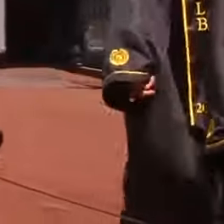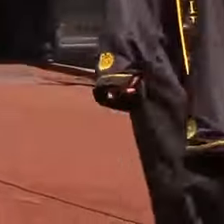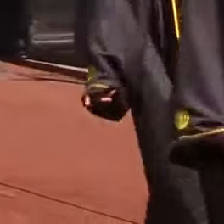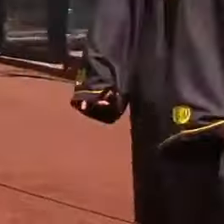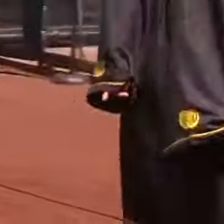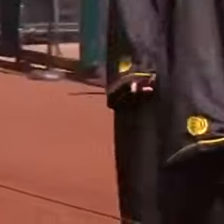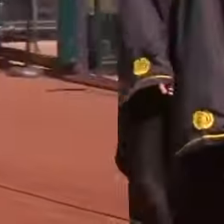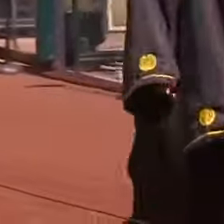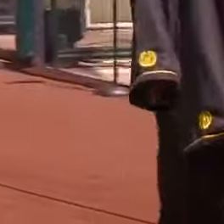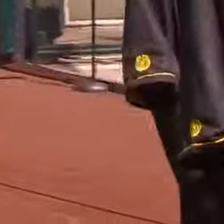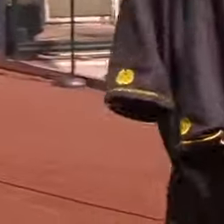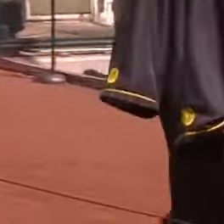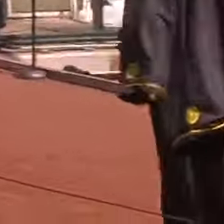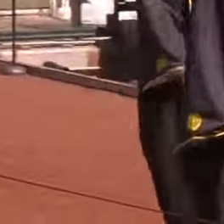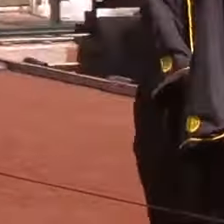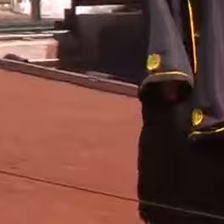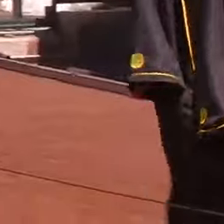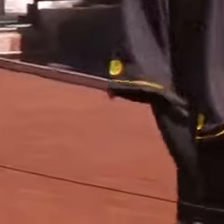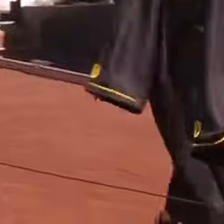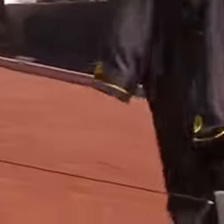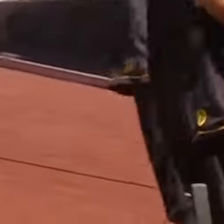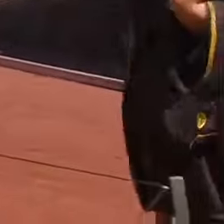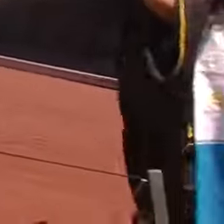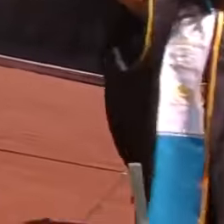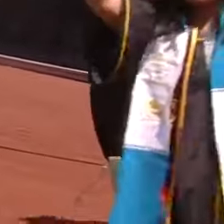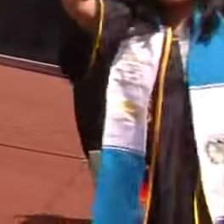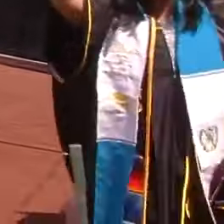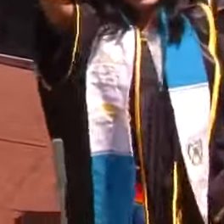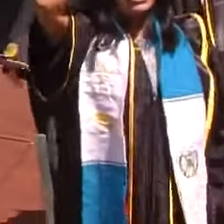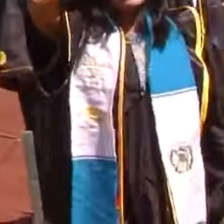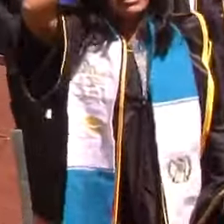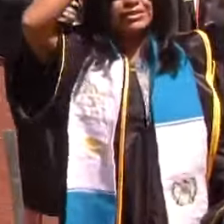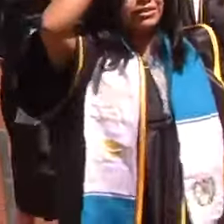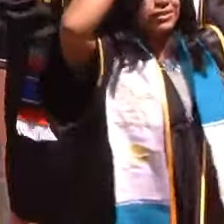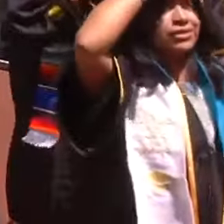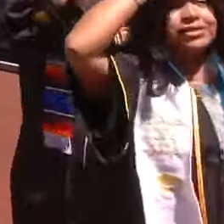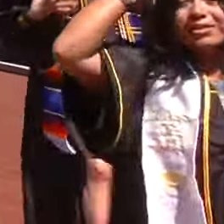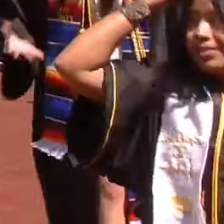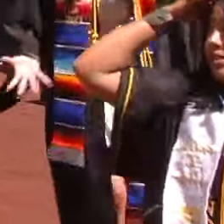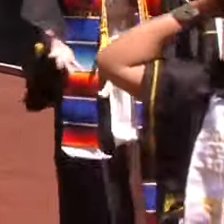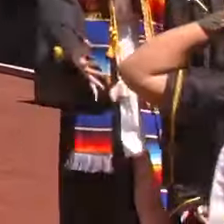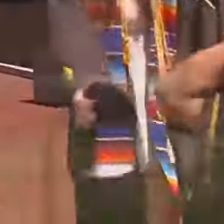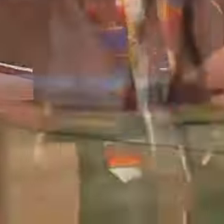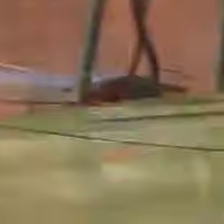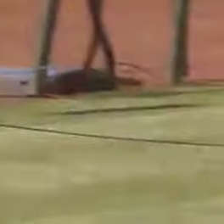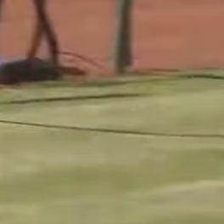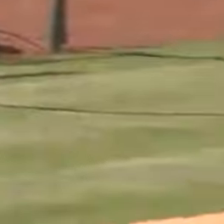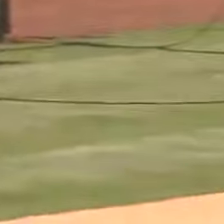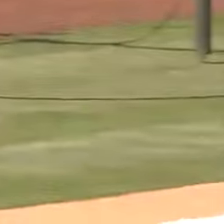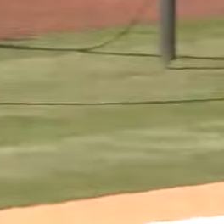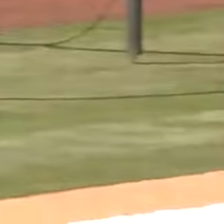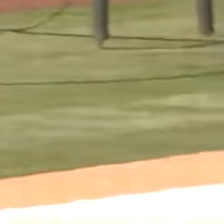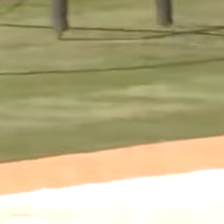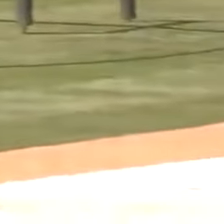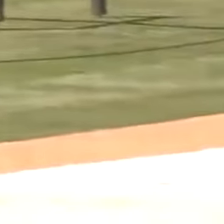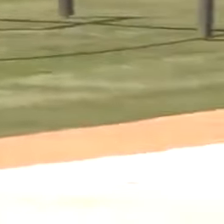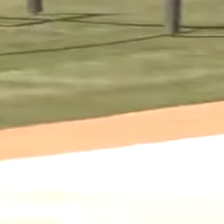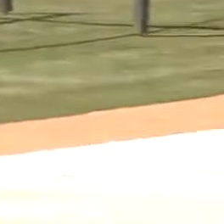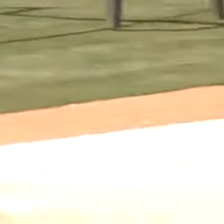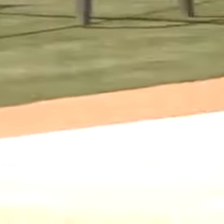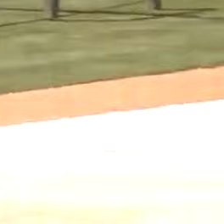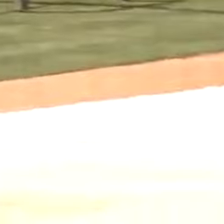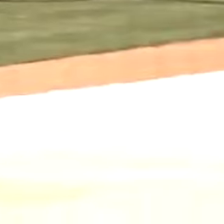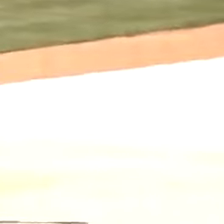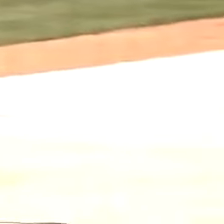Larry Martinez, Grand Marshal. Alejandro Rojas Ibanez, Associated Student Senator.